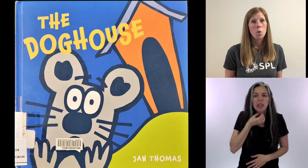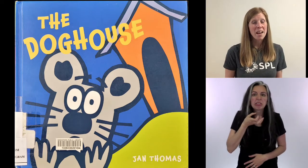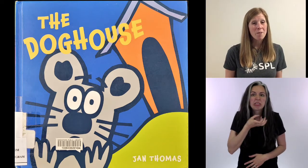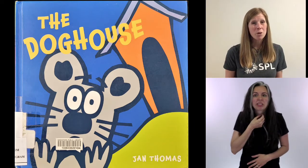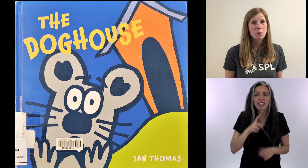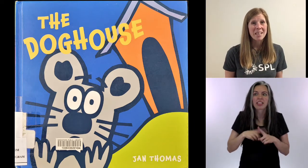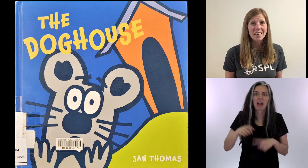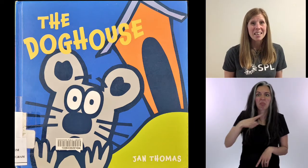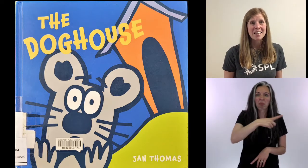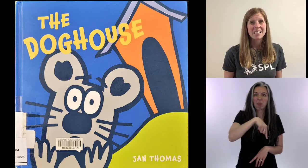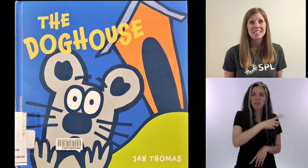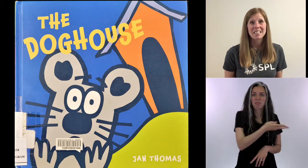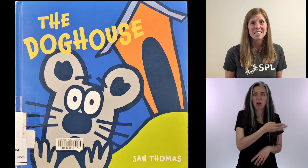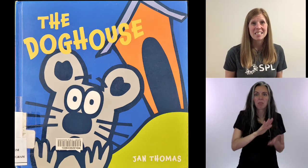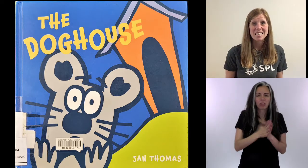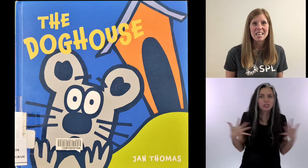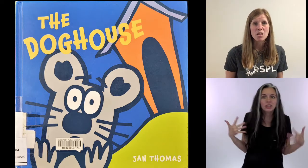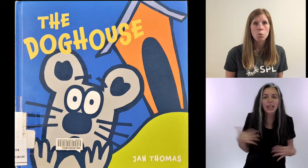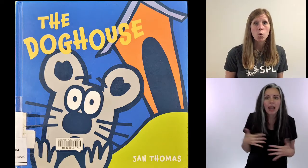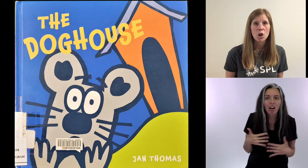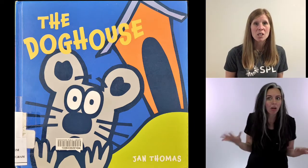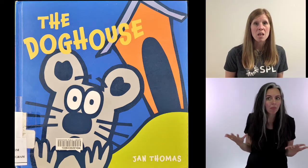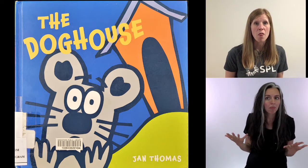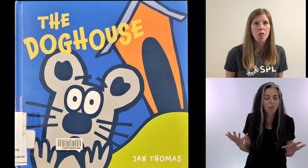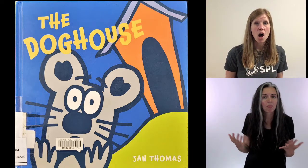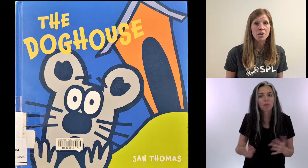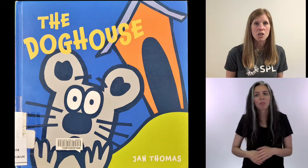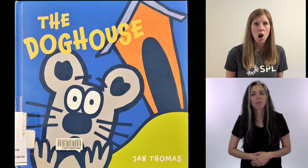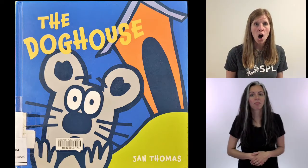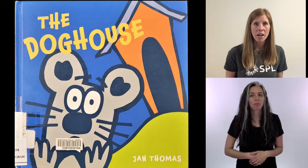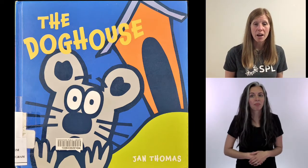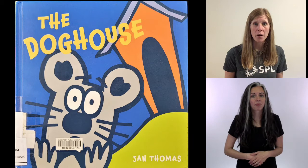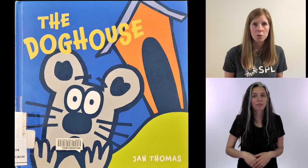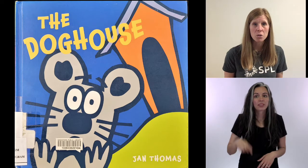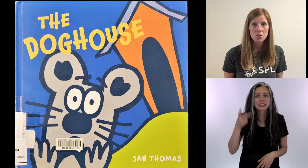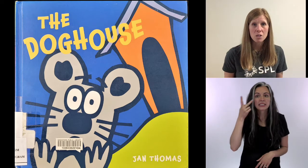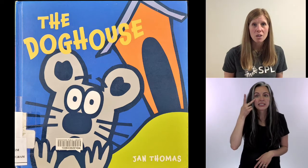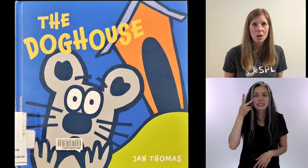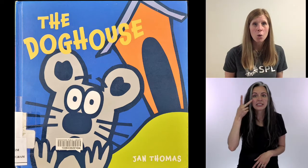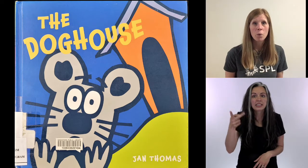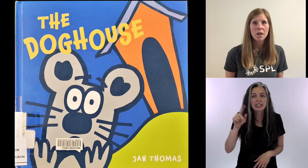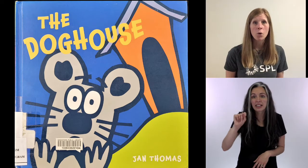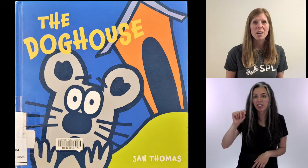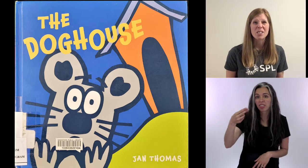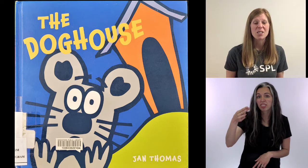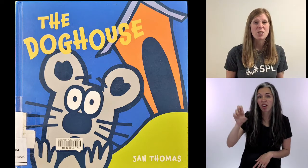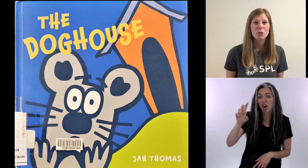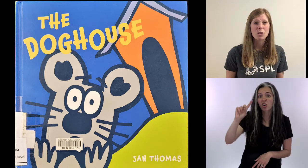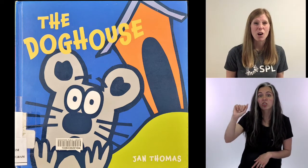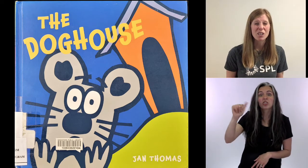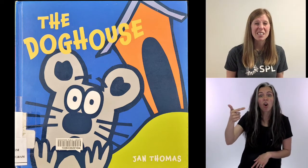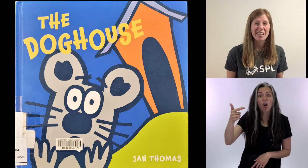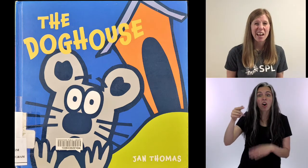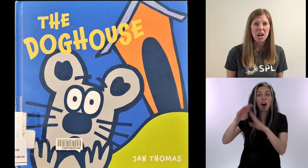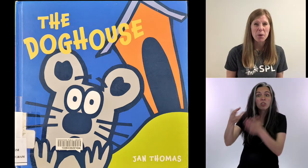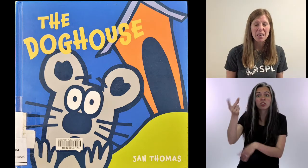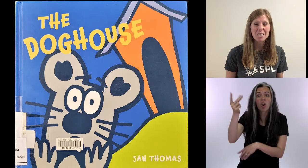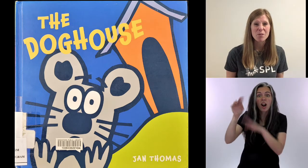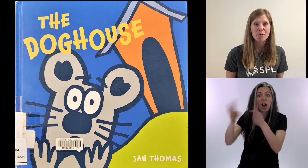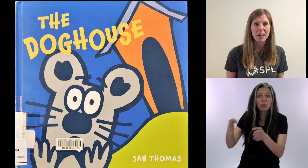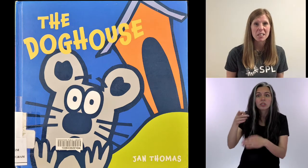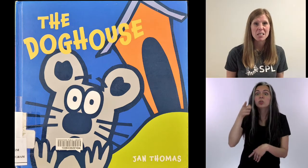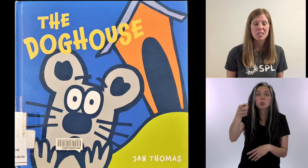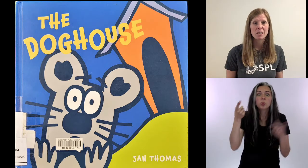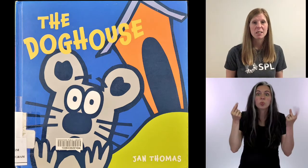So whenever we see the words the doghouse, we're going to use our